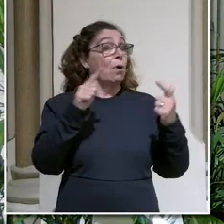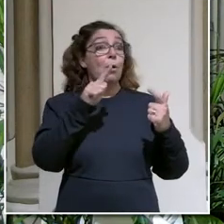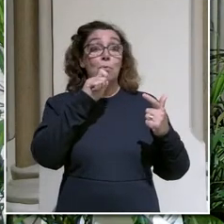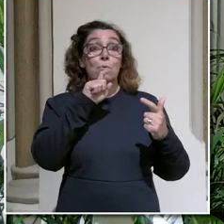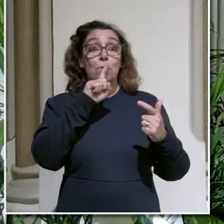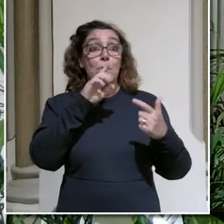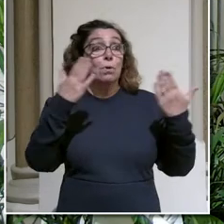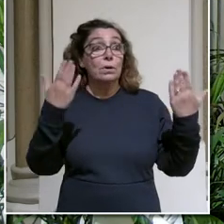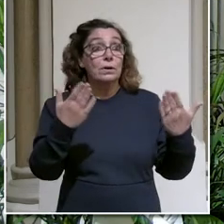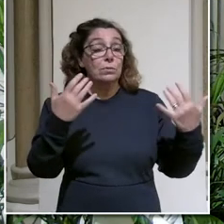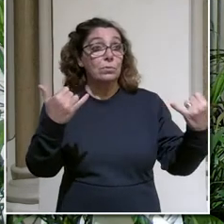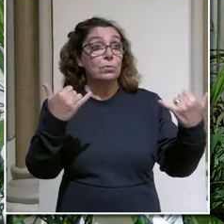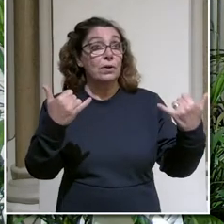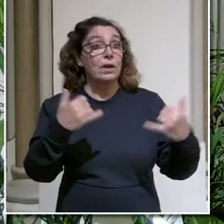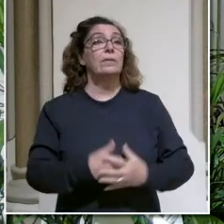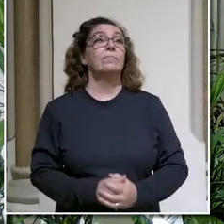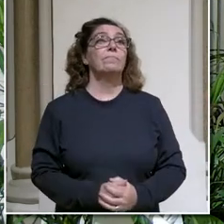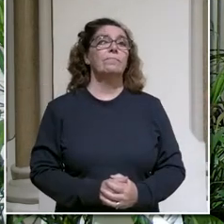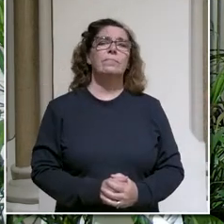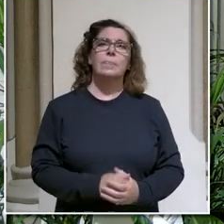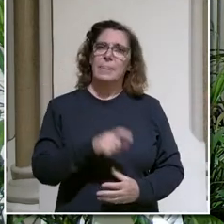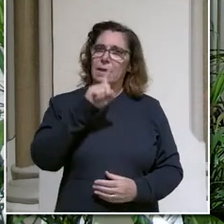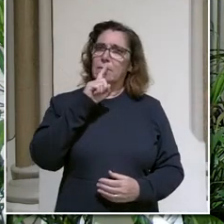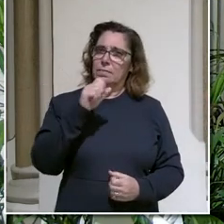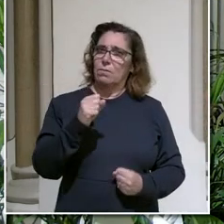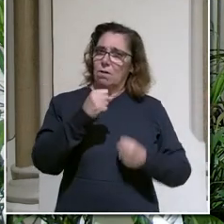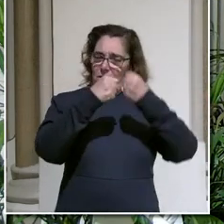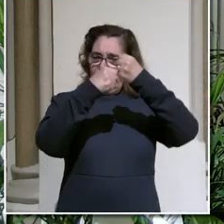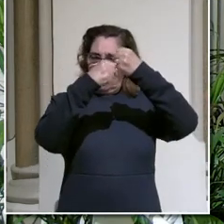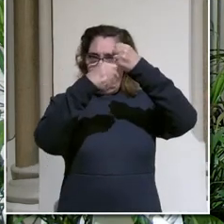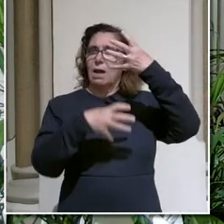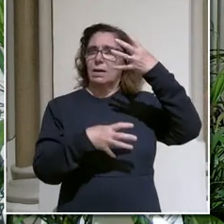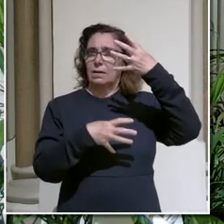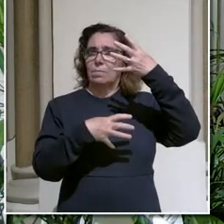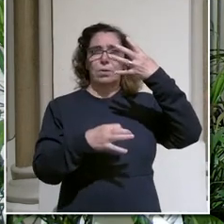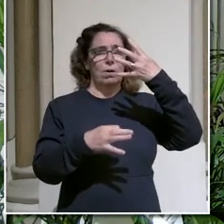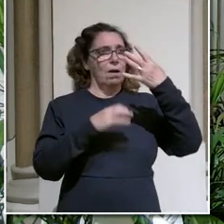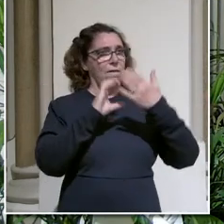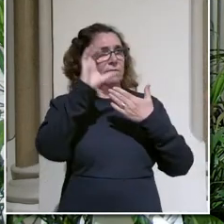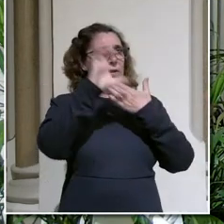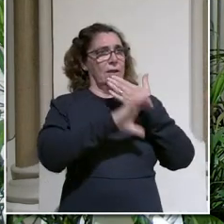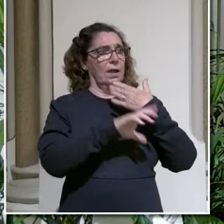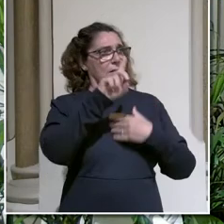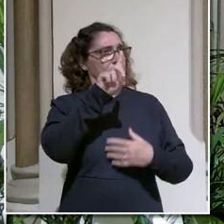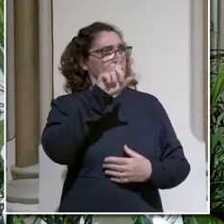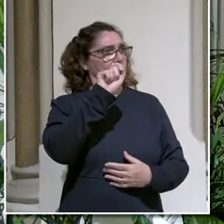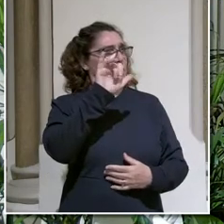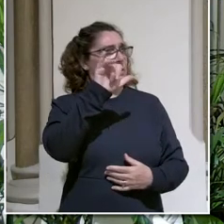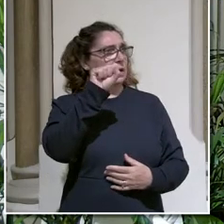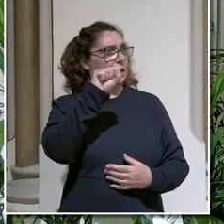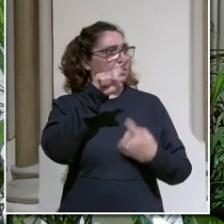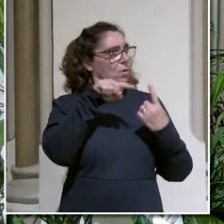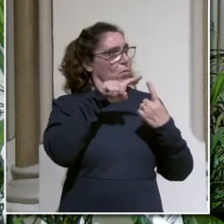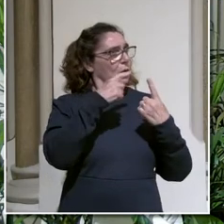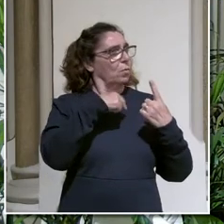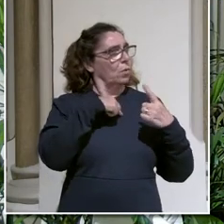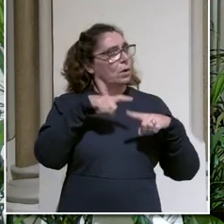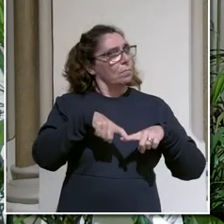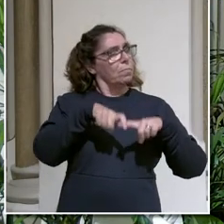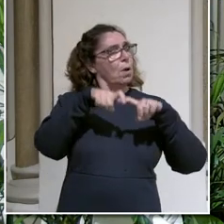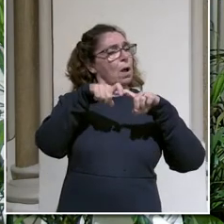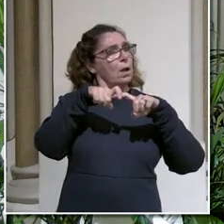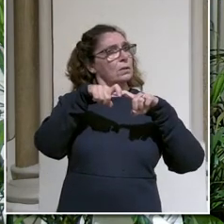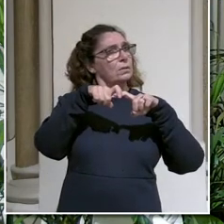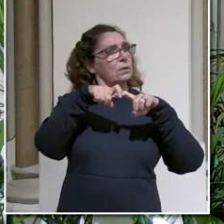attendance. There are any number of calendar days when we pause to